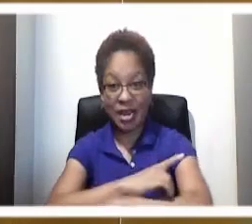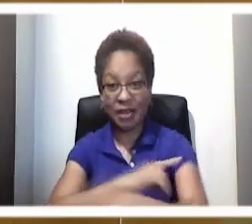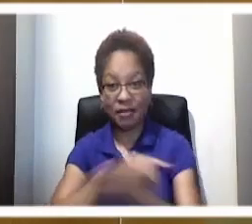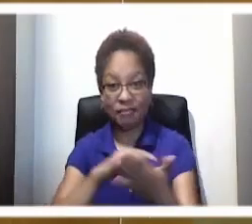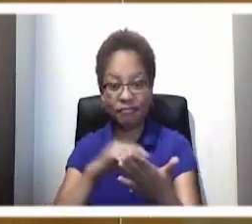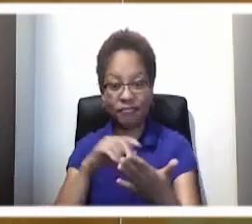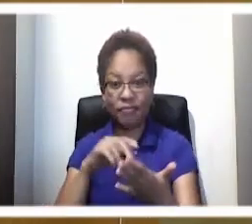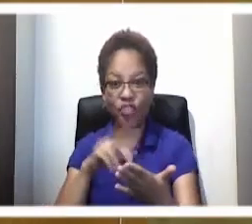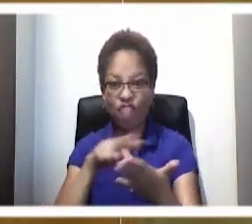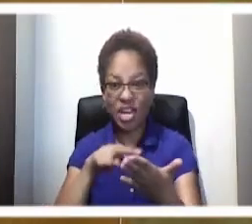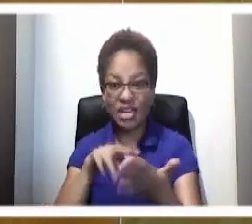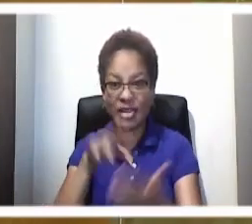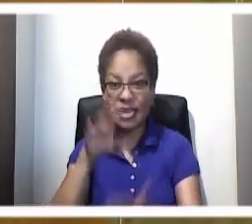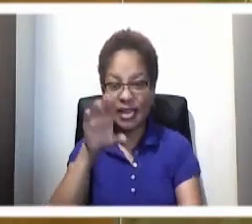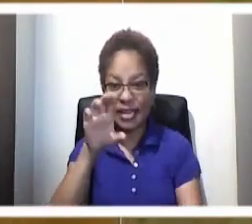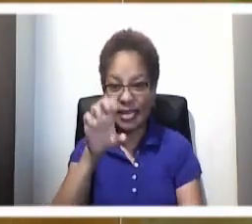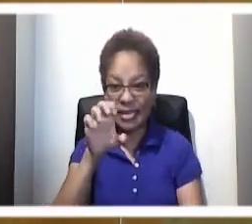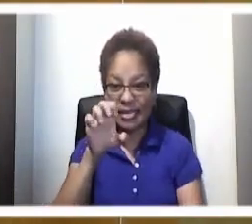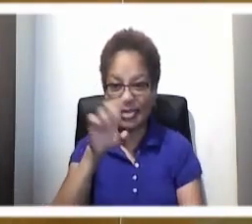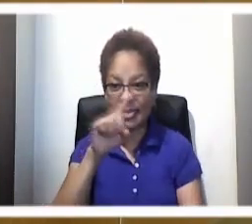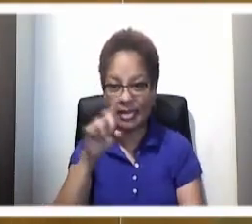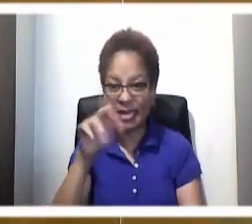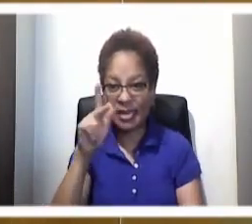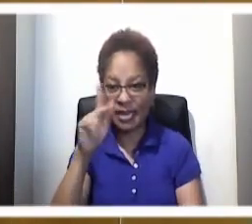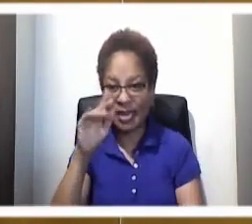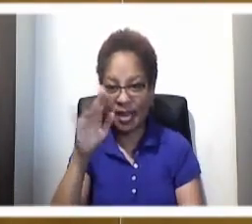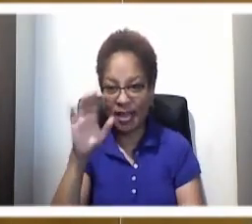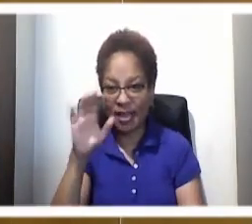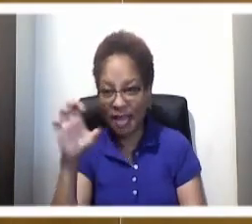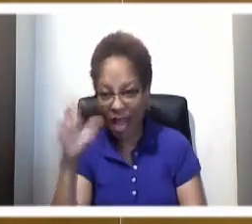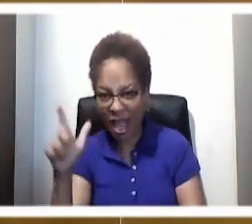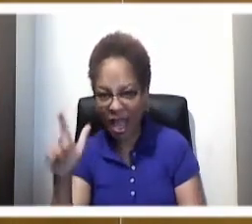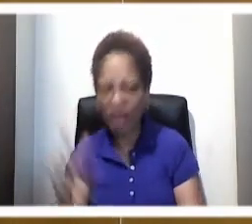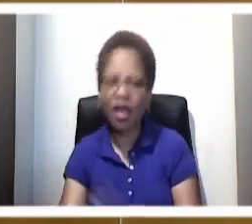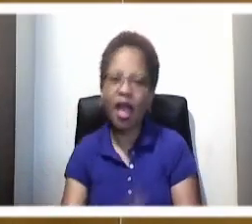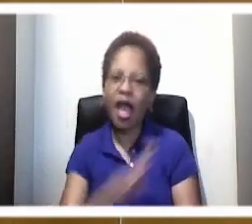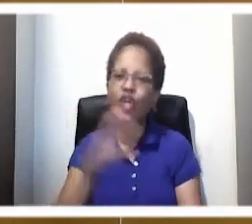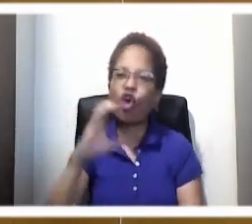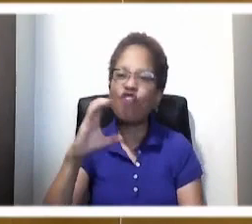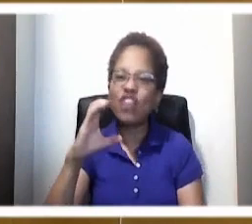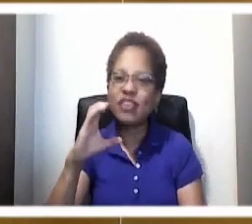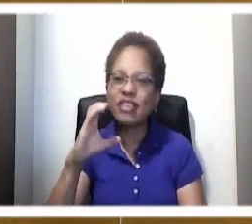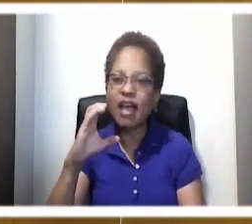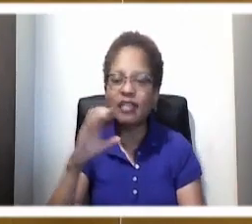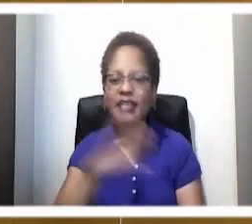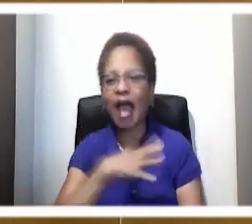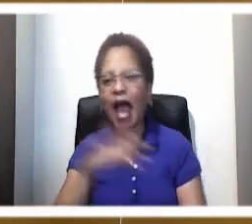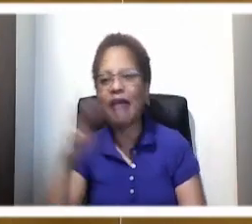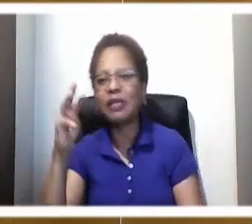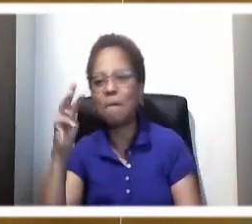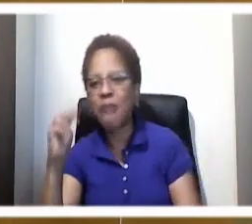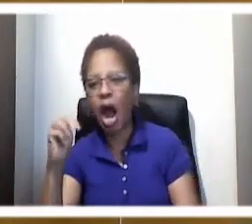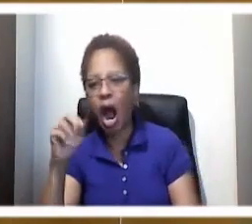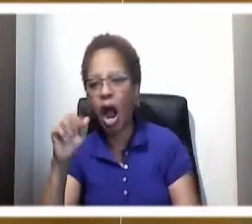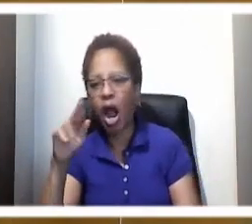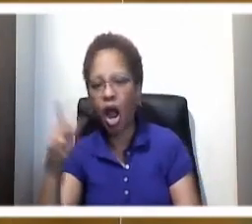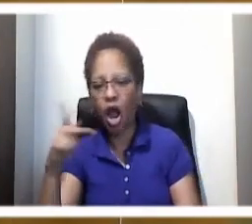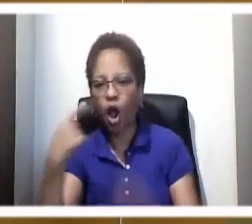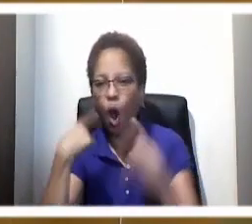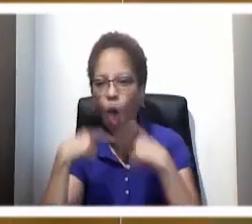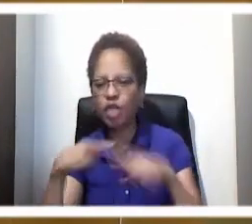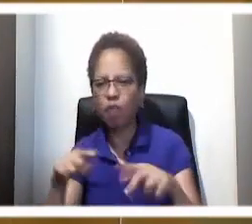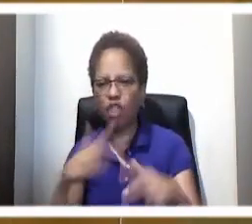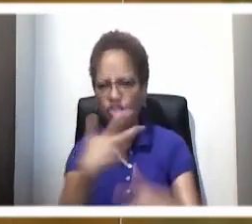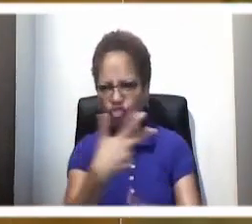Ezekiel, from St. Paul's letter to the Corinthians, and from Mark's gospel, how do these